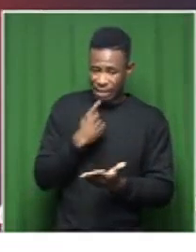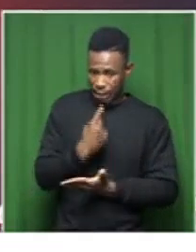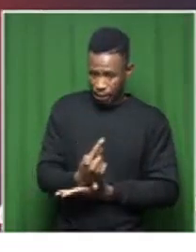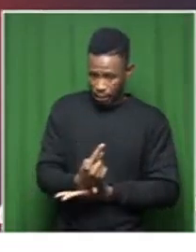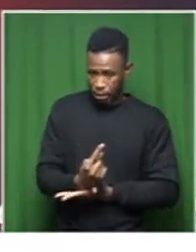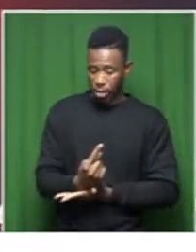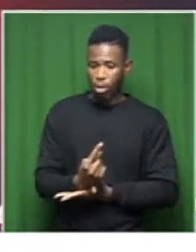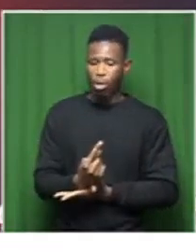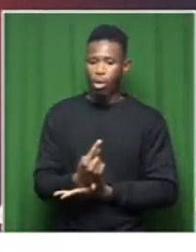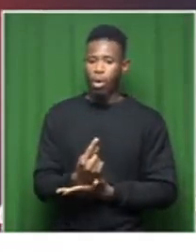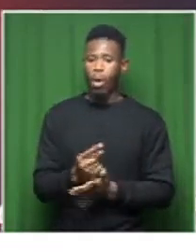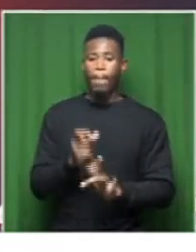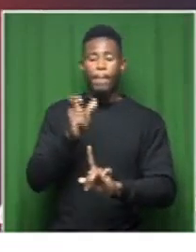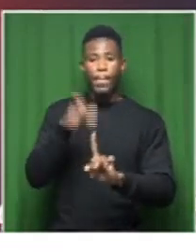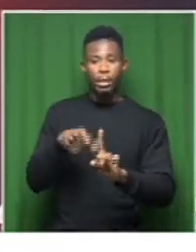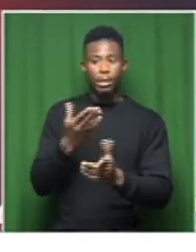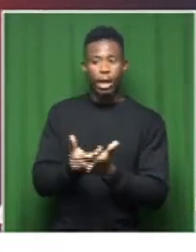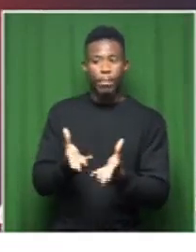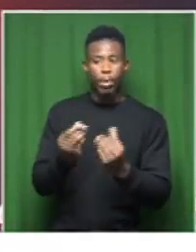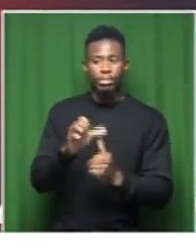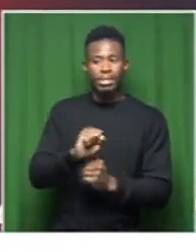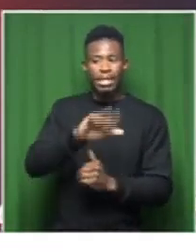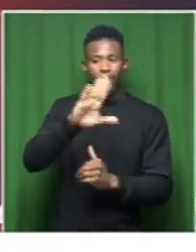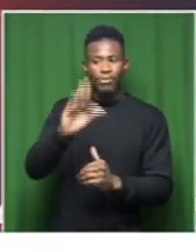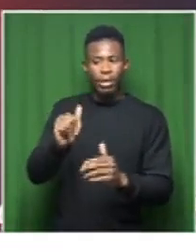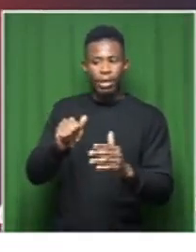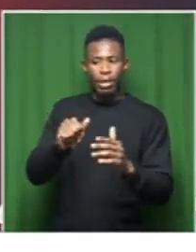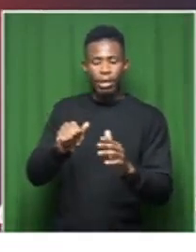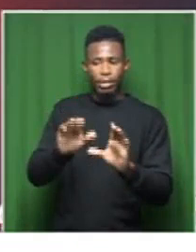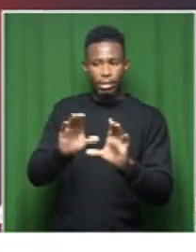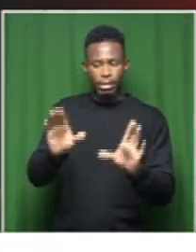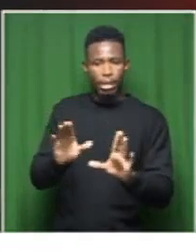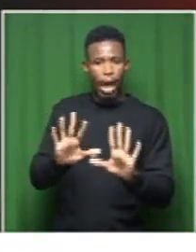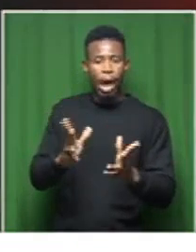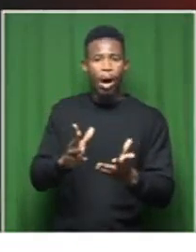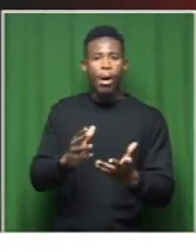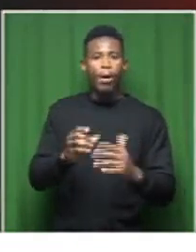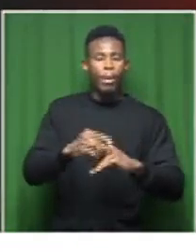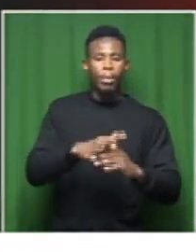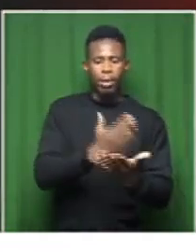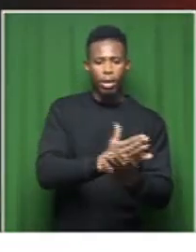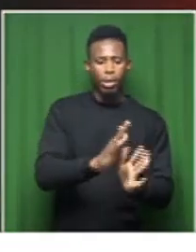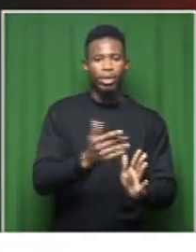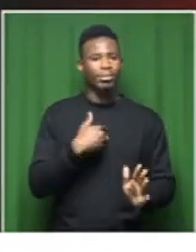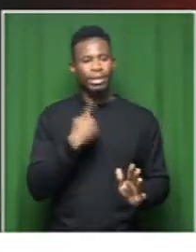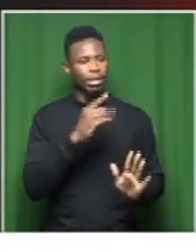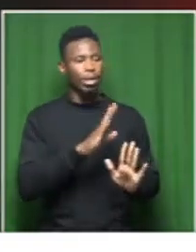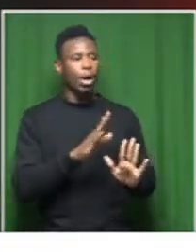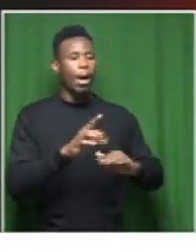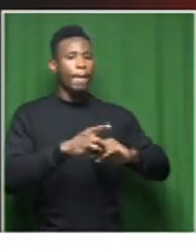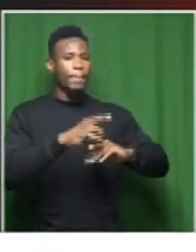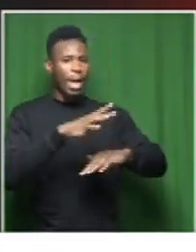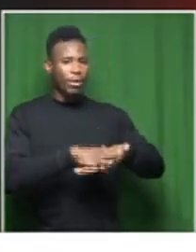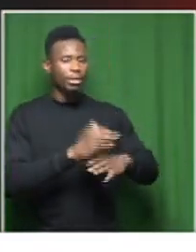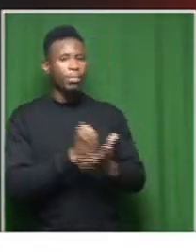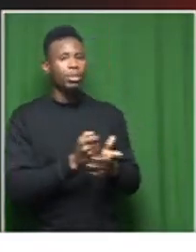proposing that naturalization through marriage must be scrapped because it's being abused. No, I'm saying marriage must be controlled by the